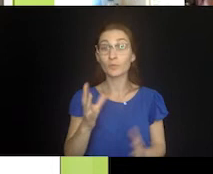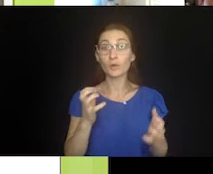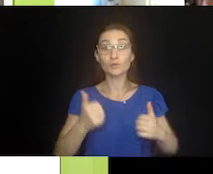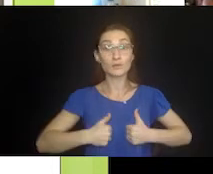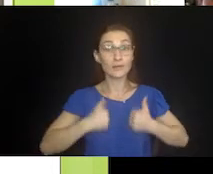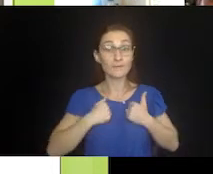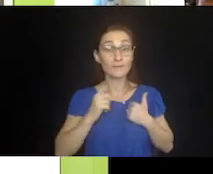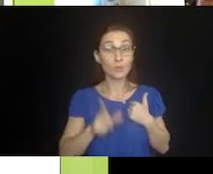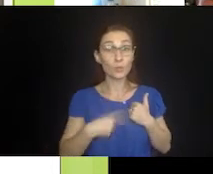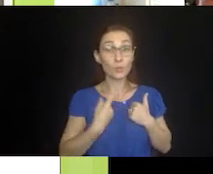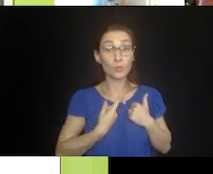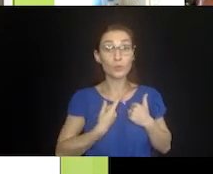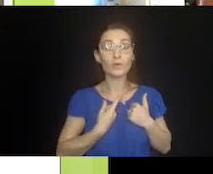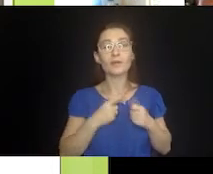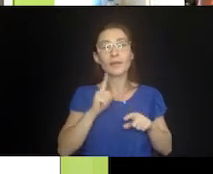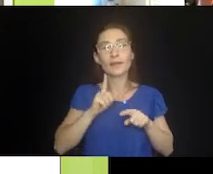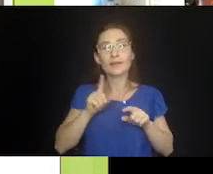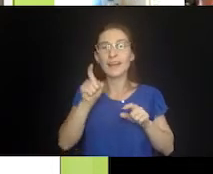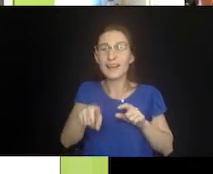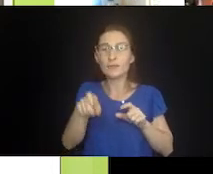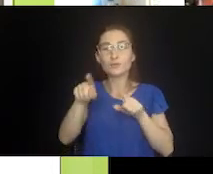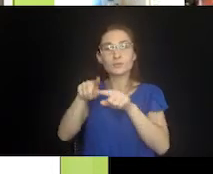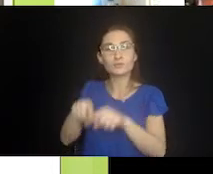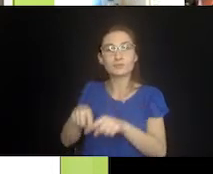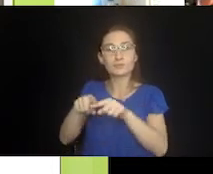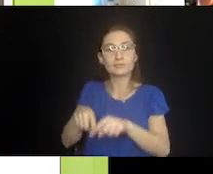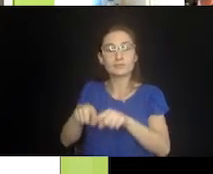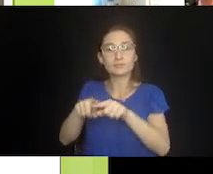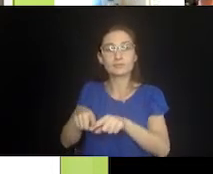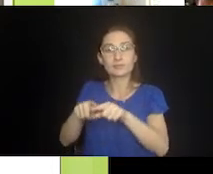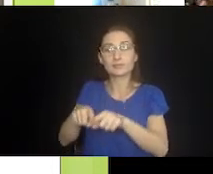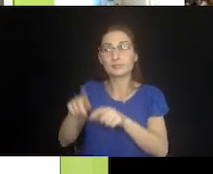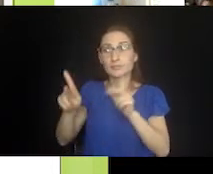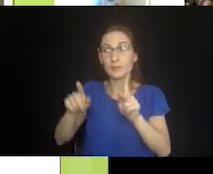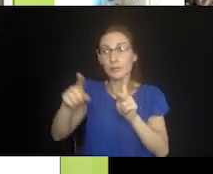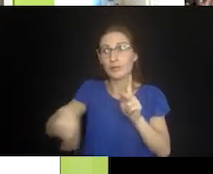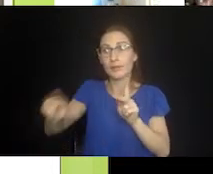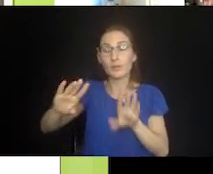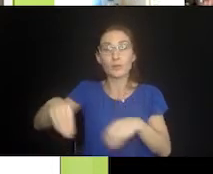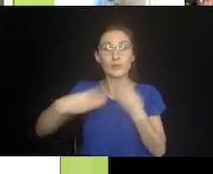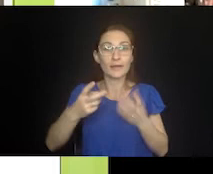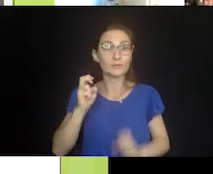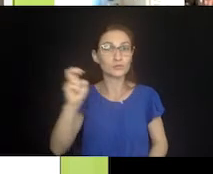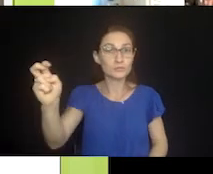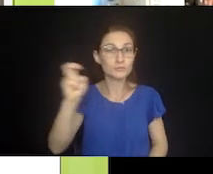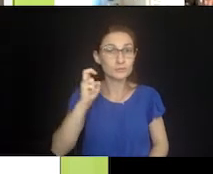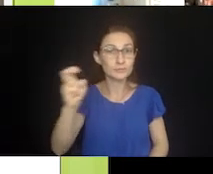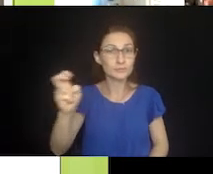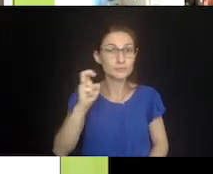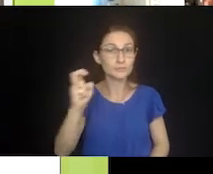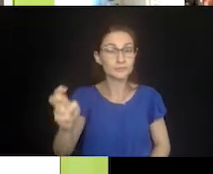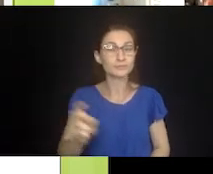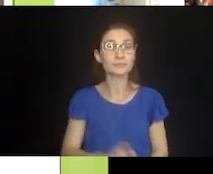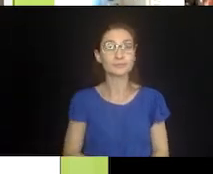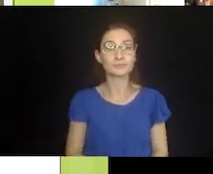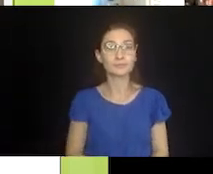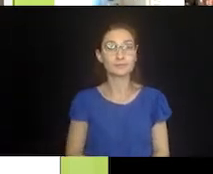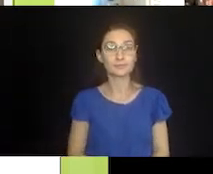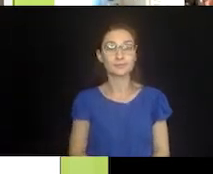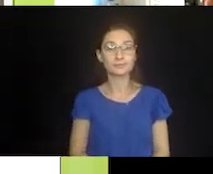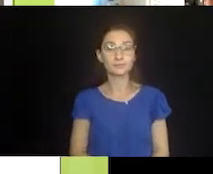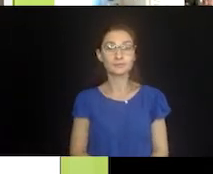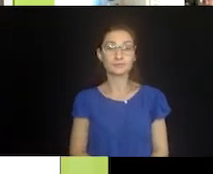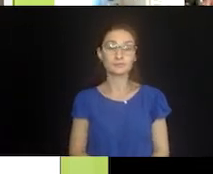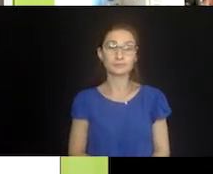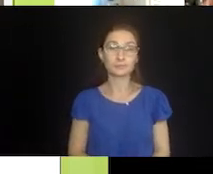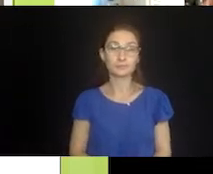and ones who are living on their own have to rely on their coaches. And they're only ones they